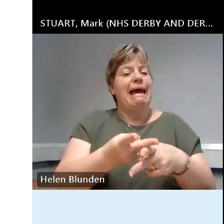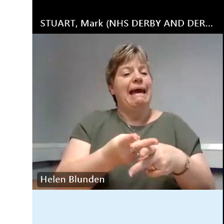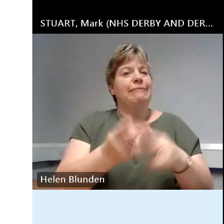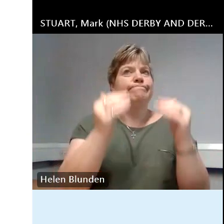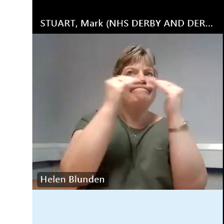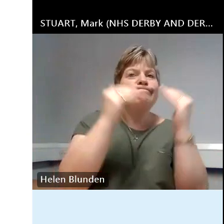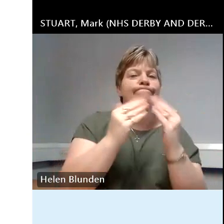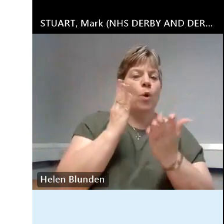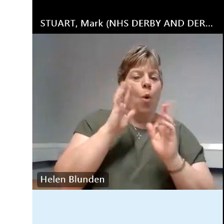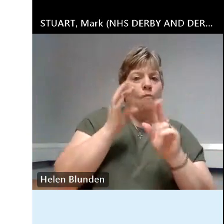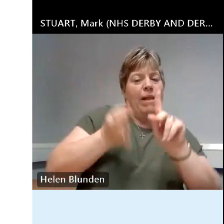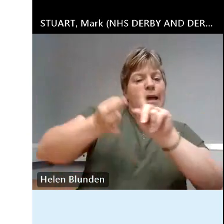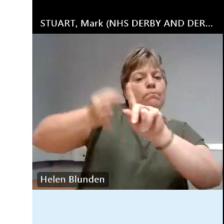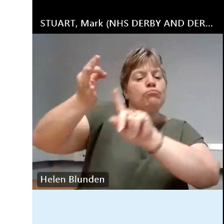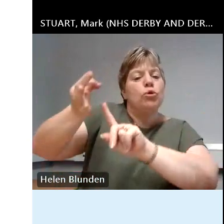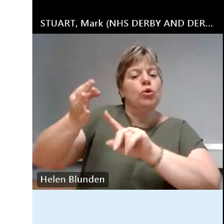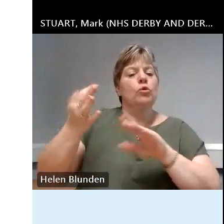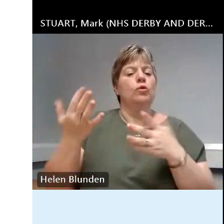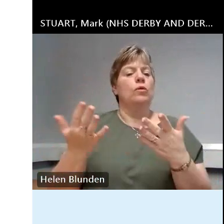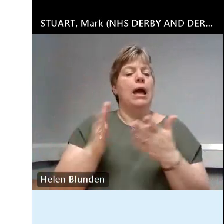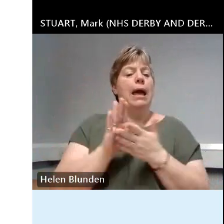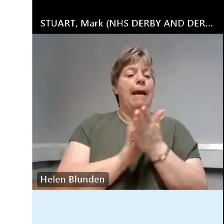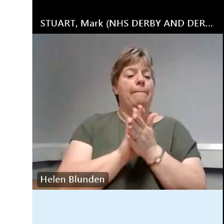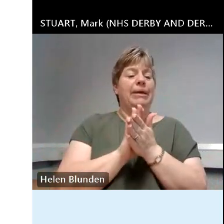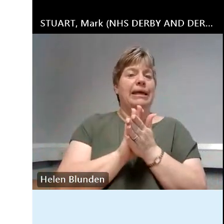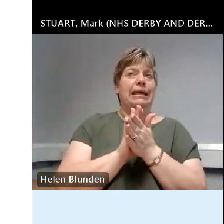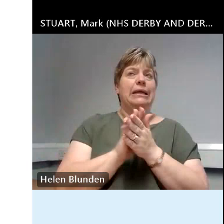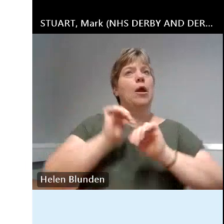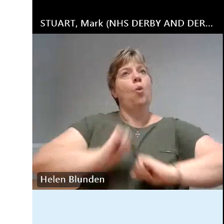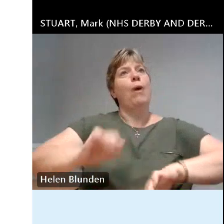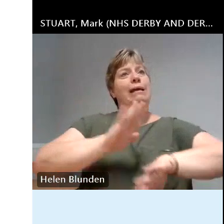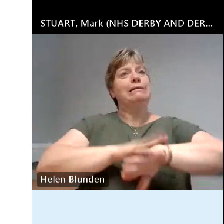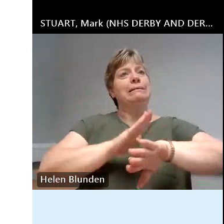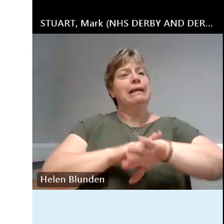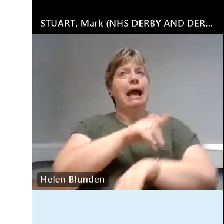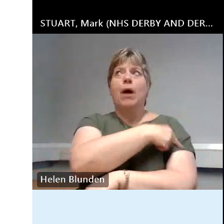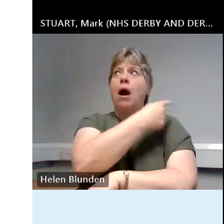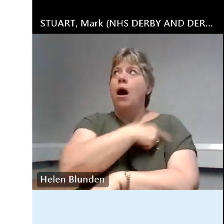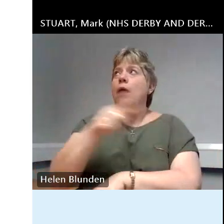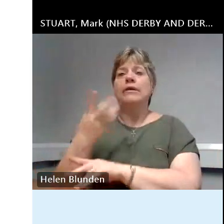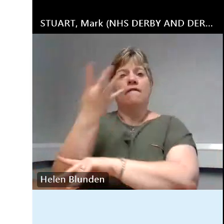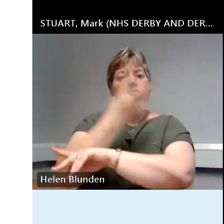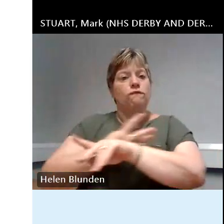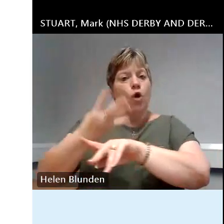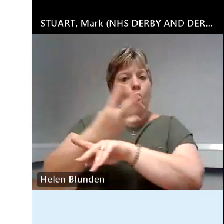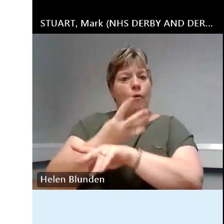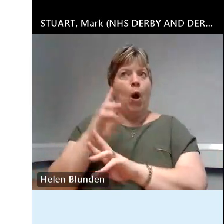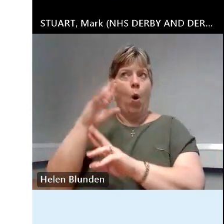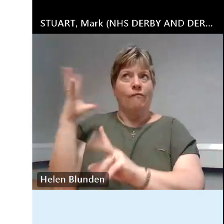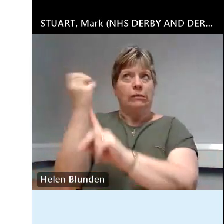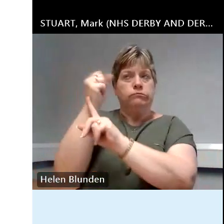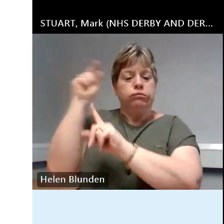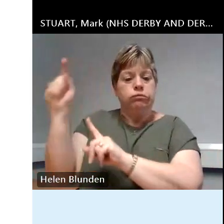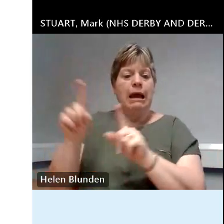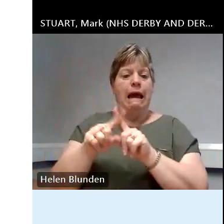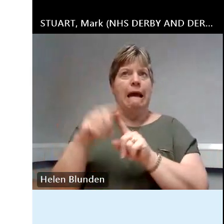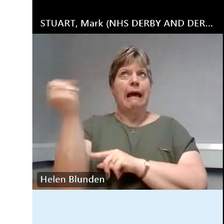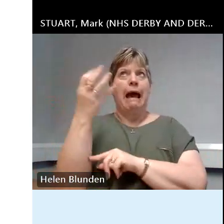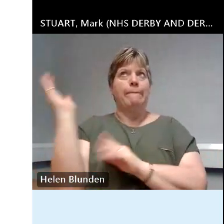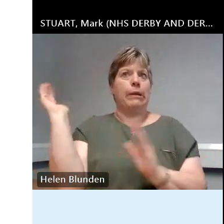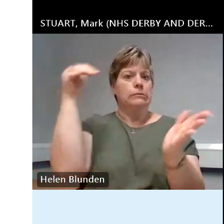to improve. So that's 4-hour wait times, ambulance response times, and the occupancy within